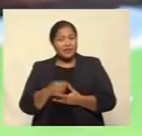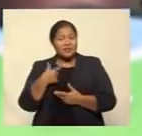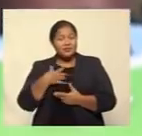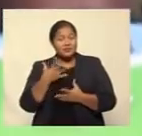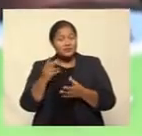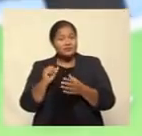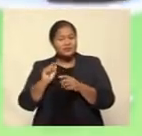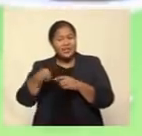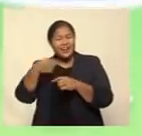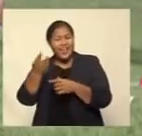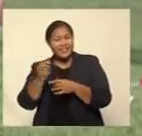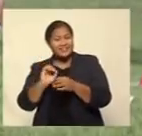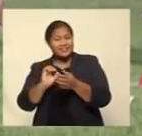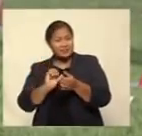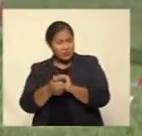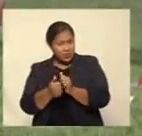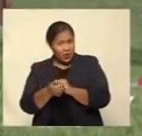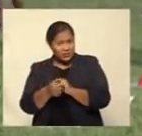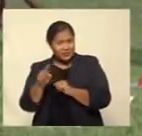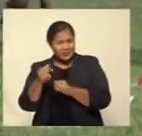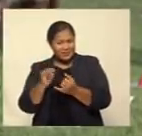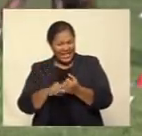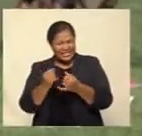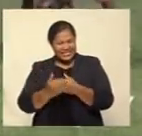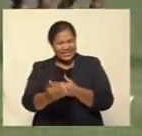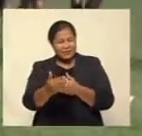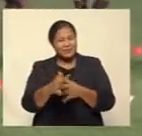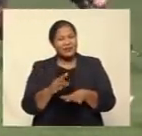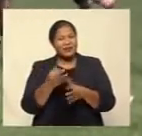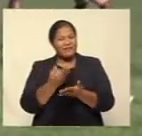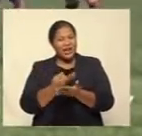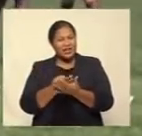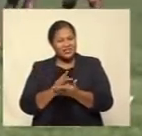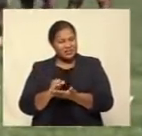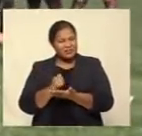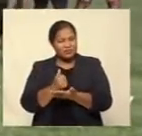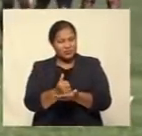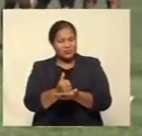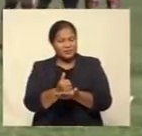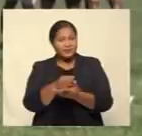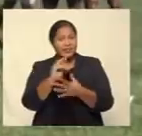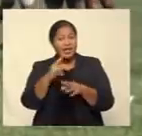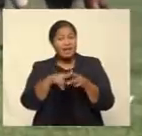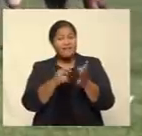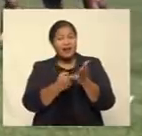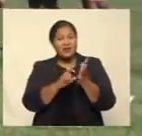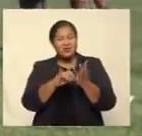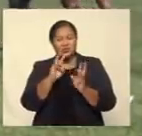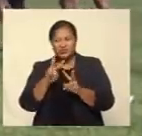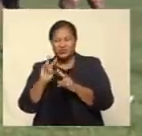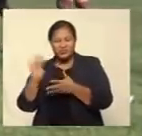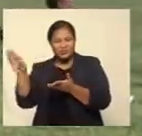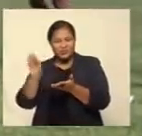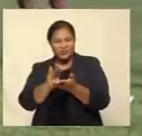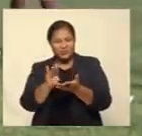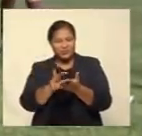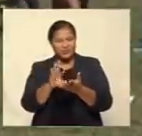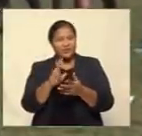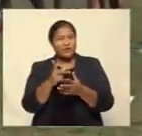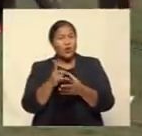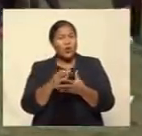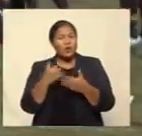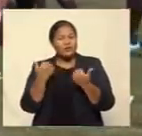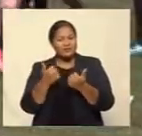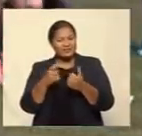next season, a sustainable financial backing. The FRU is seeking private capital, offering a majority ownership of the